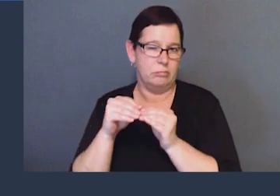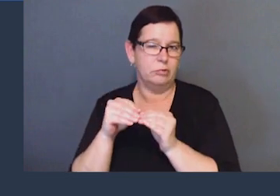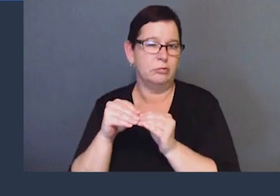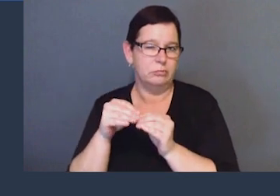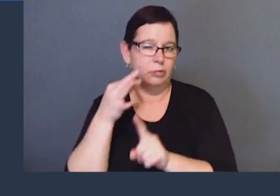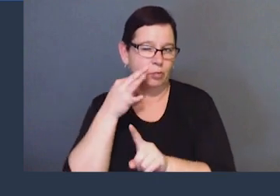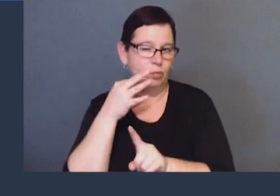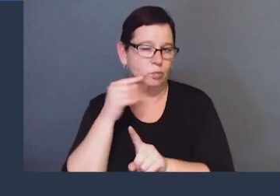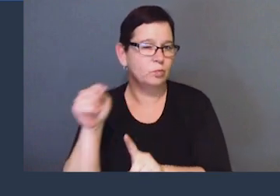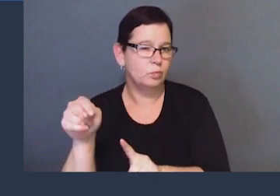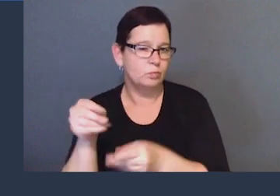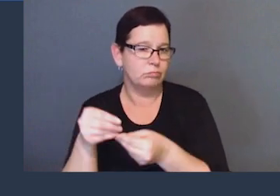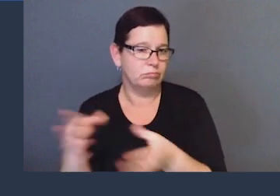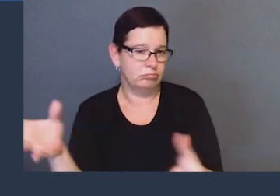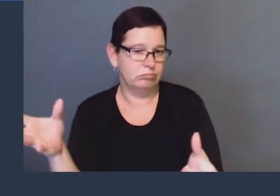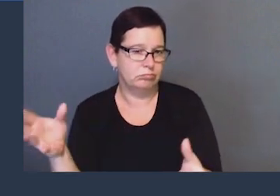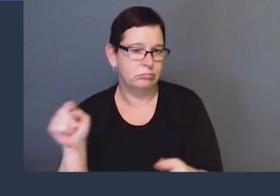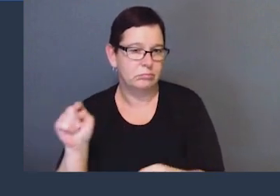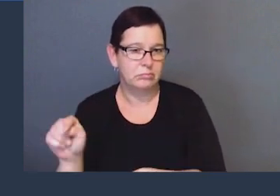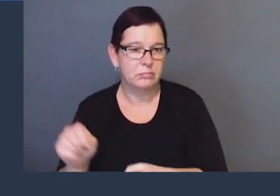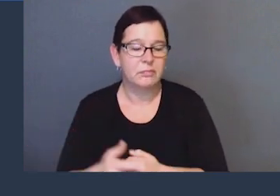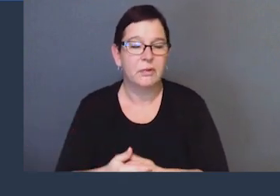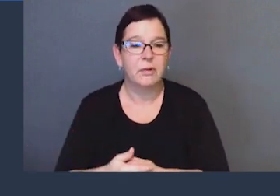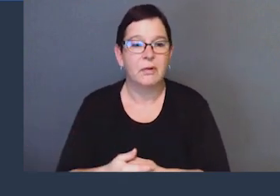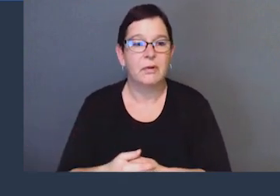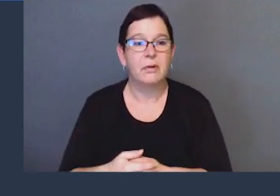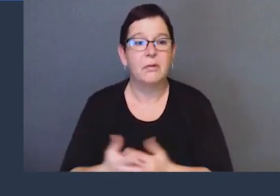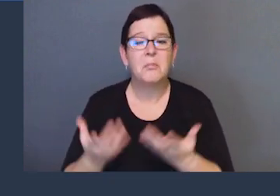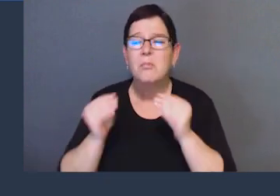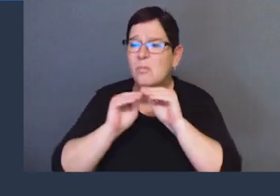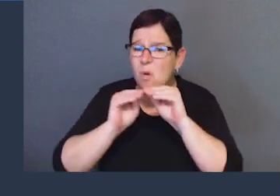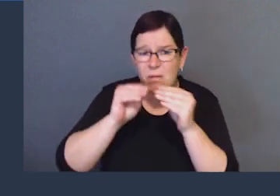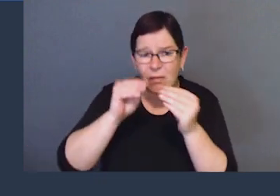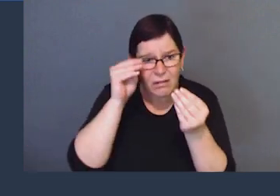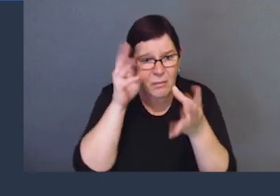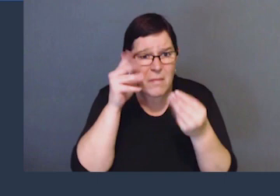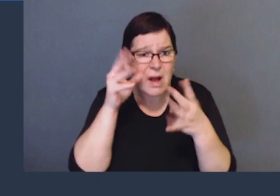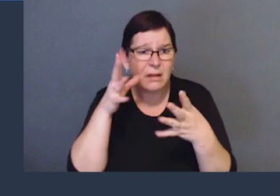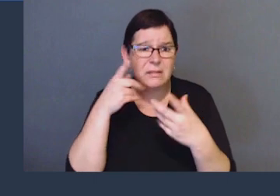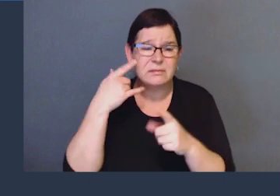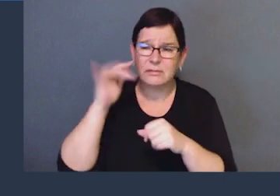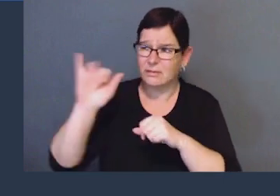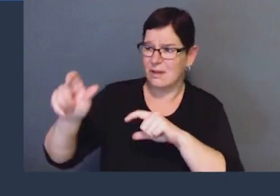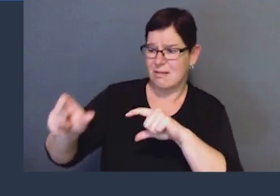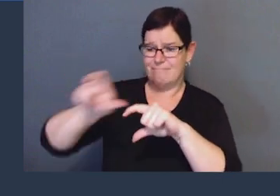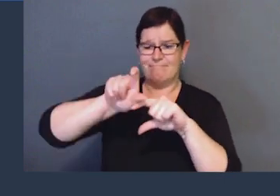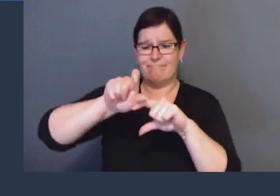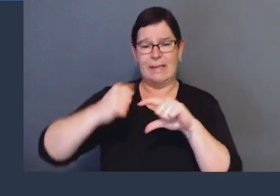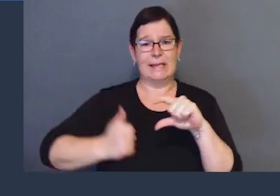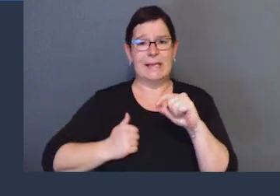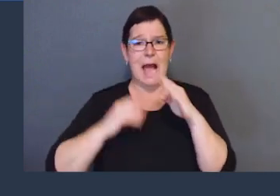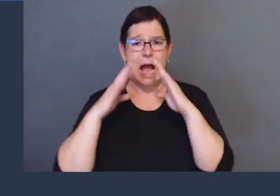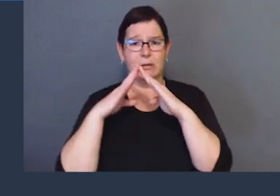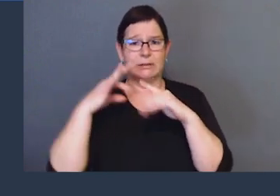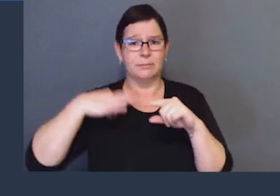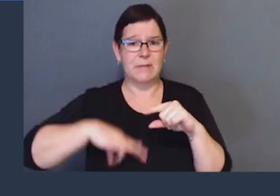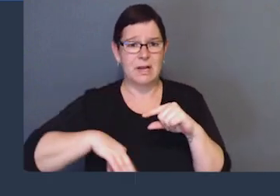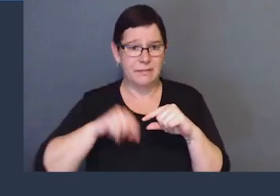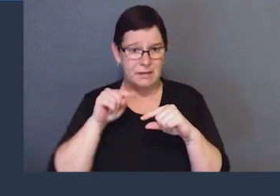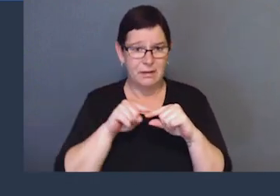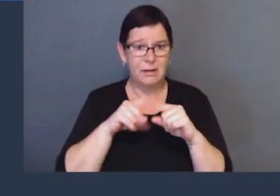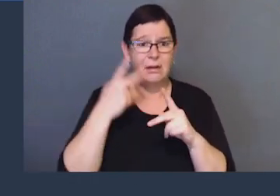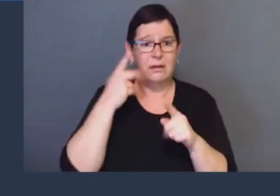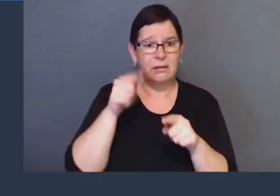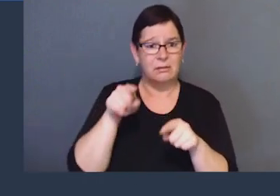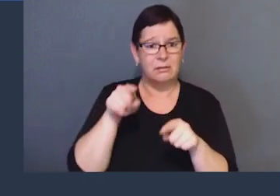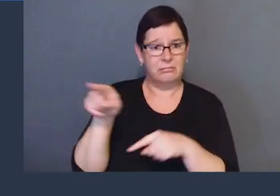For more information on the one-time top-up to the Canada Housing Benefit, including the online application form, visit the web address on your